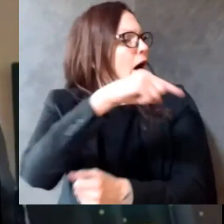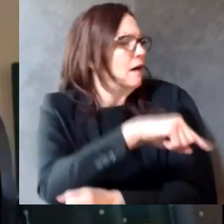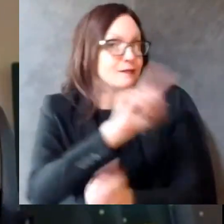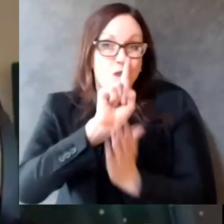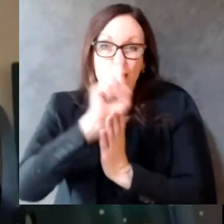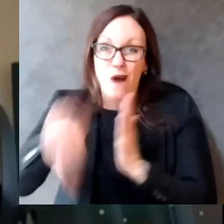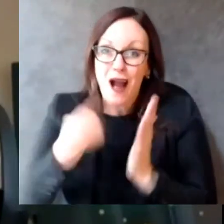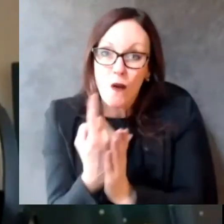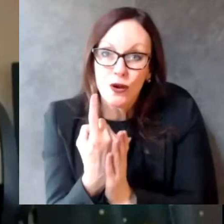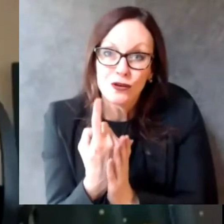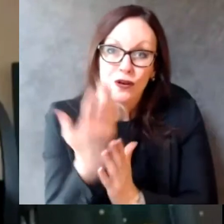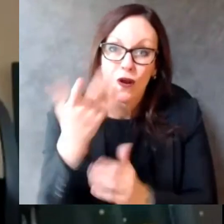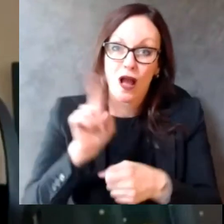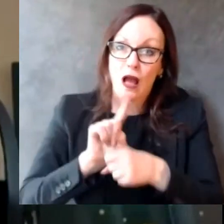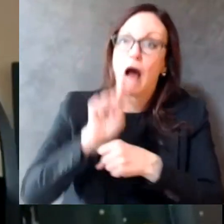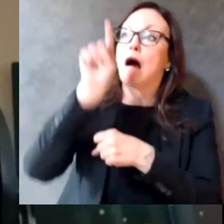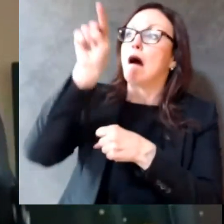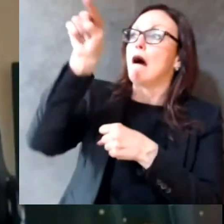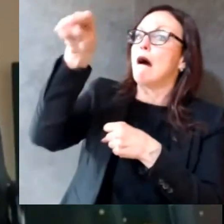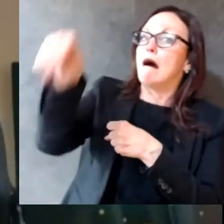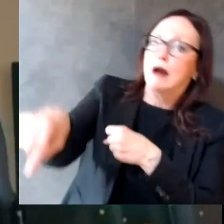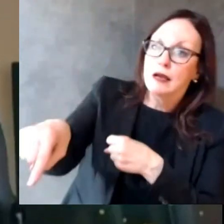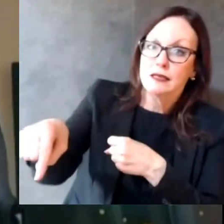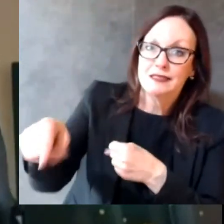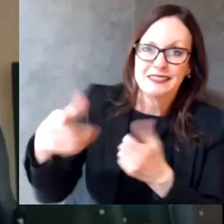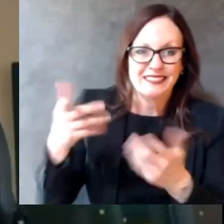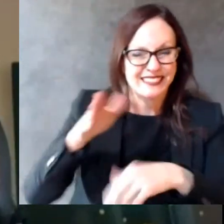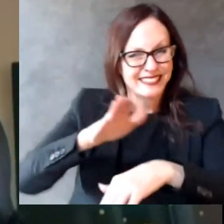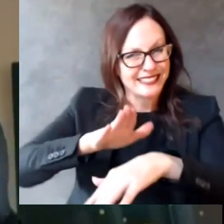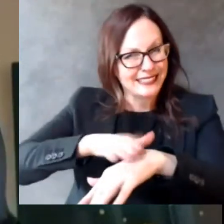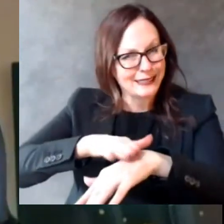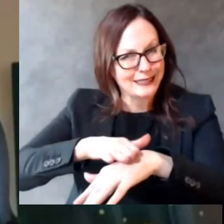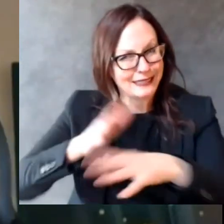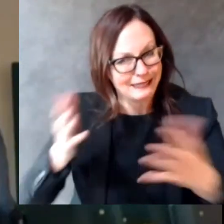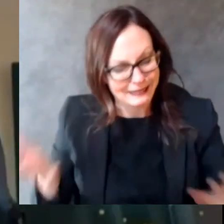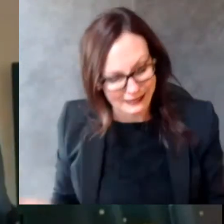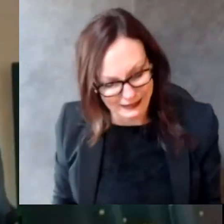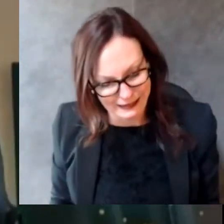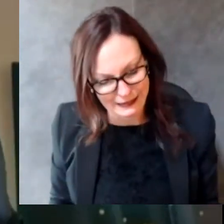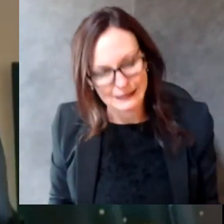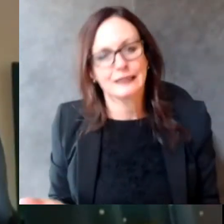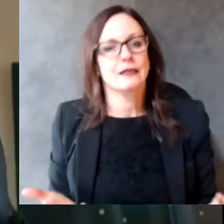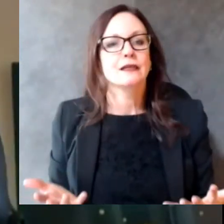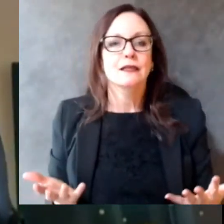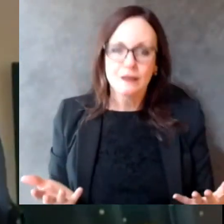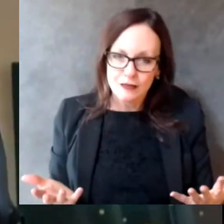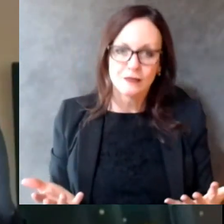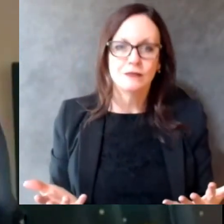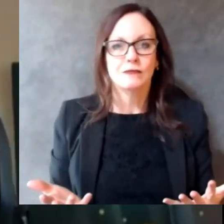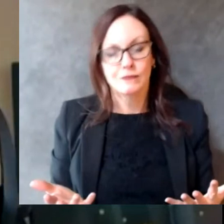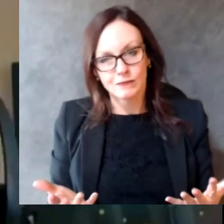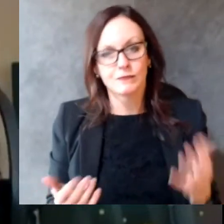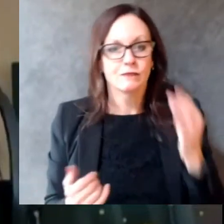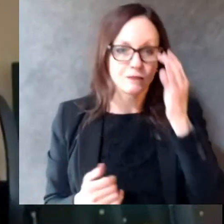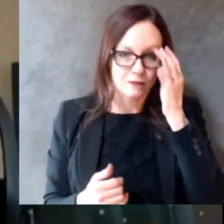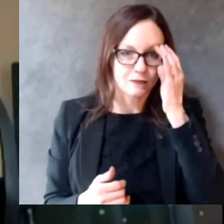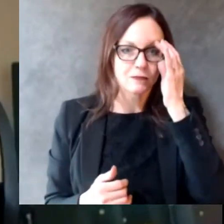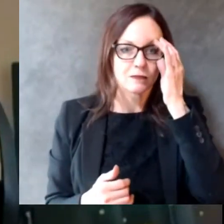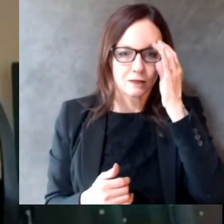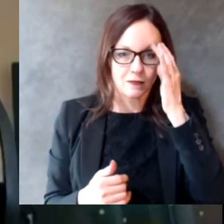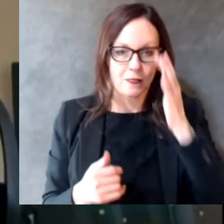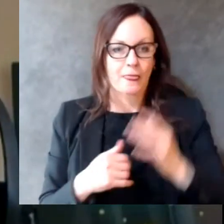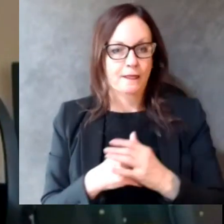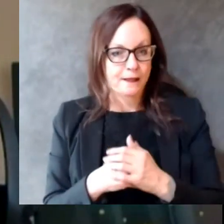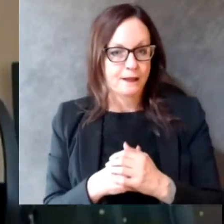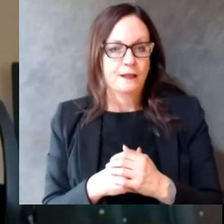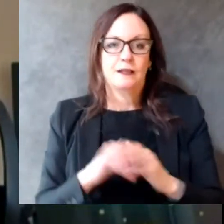I suspect we'll never have it in 100% of locations, but our system will accommodate expanding to further